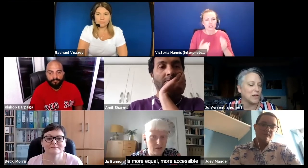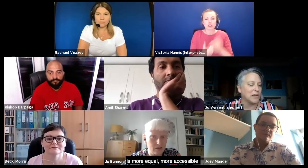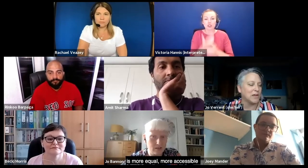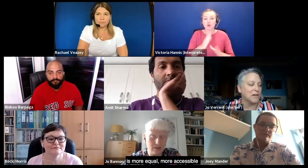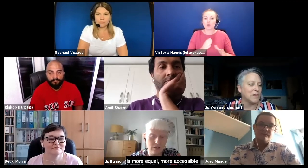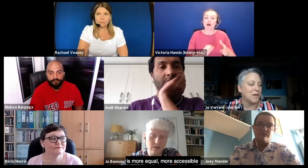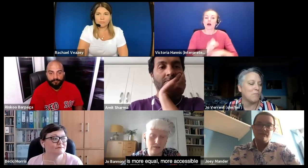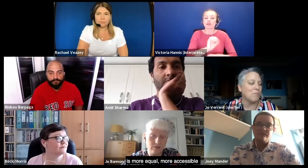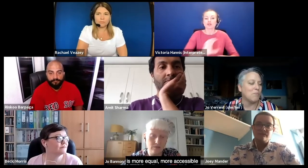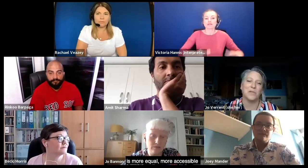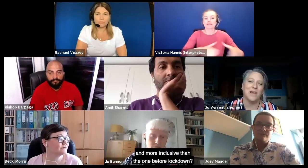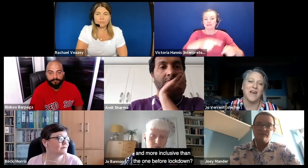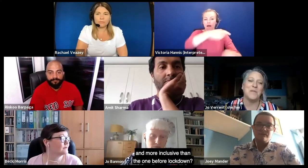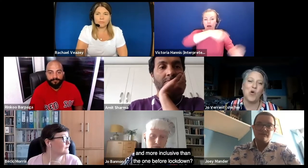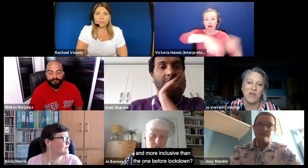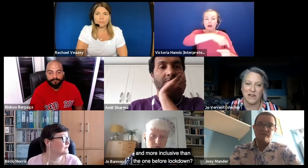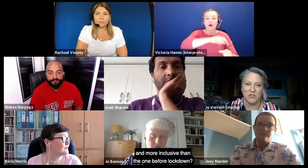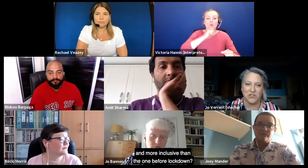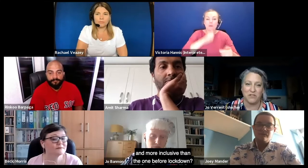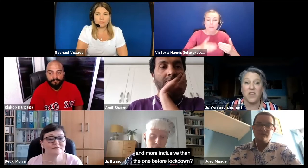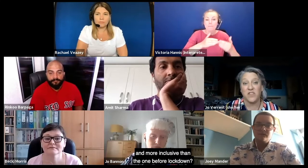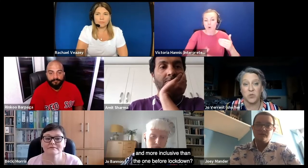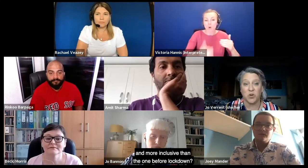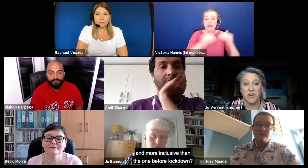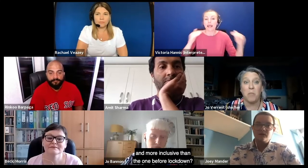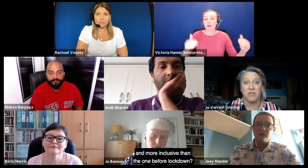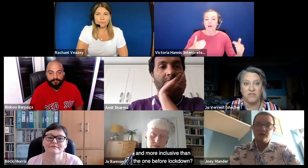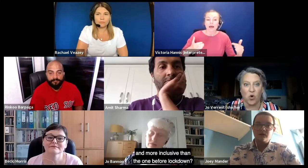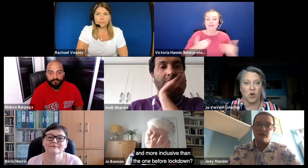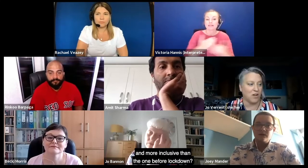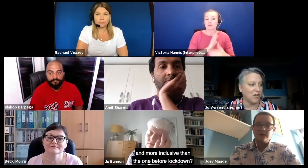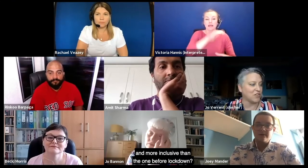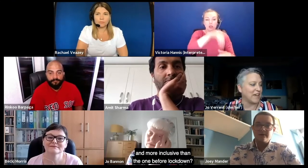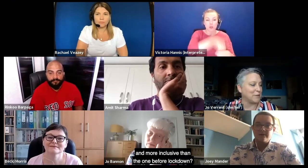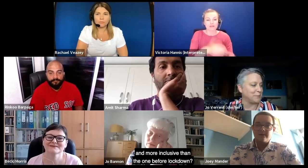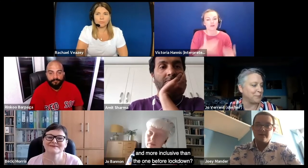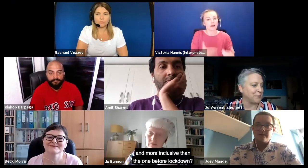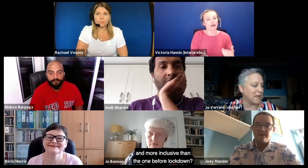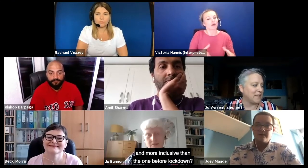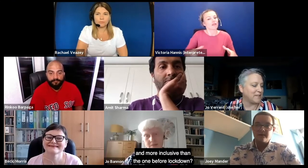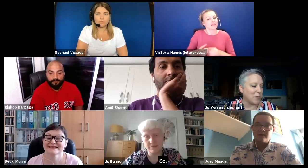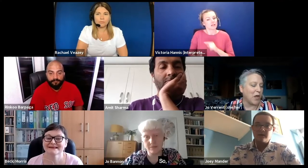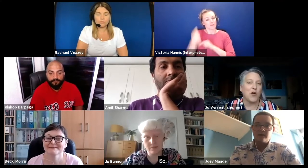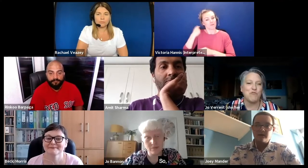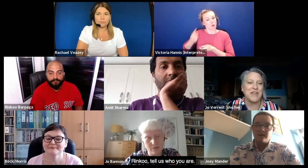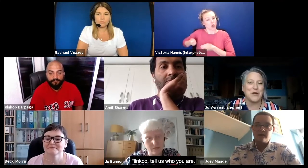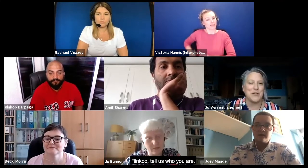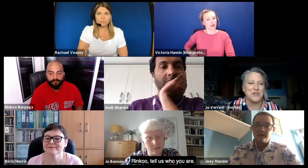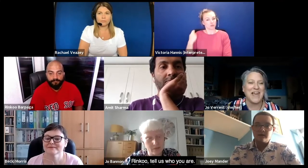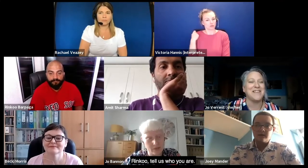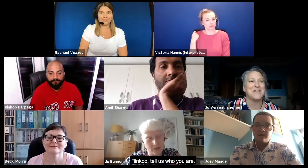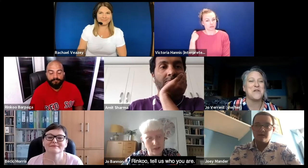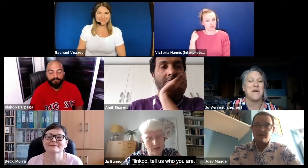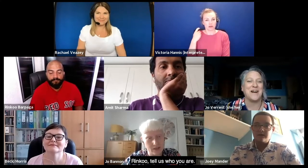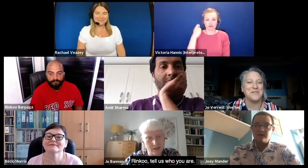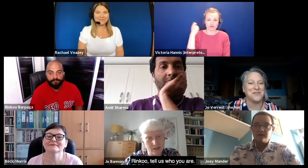equal, more accessible, and more inclusive than the one before lockdown? So, Rinkoo,